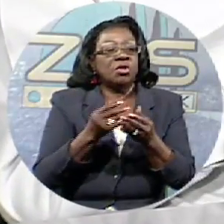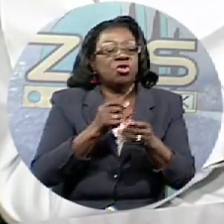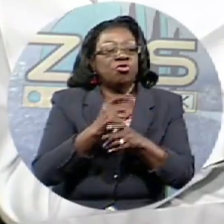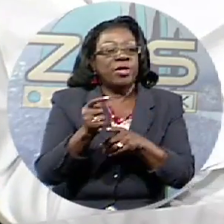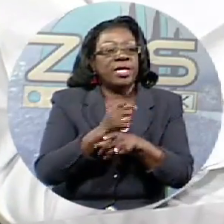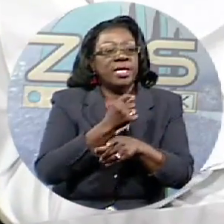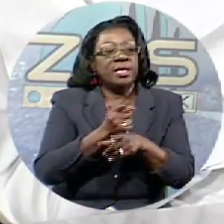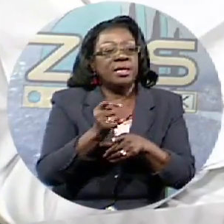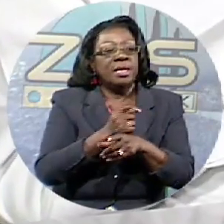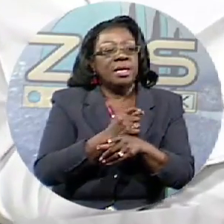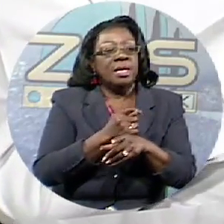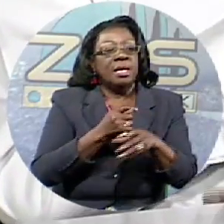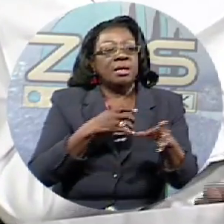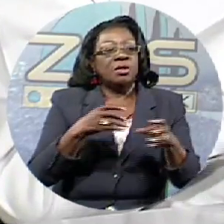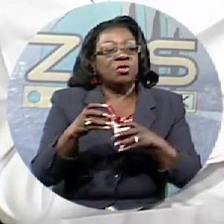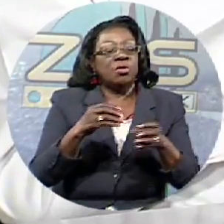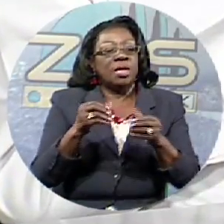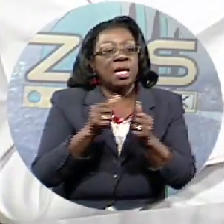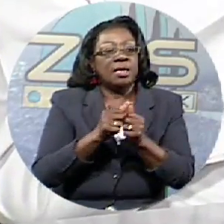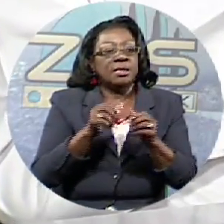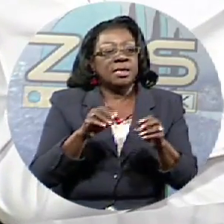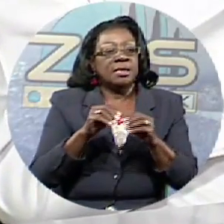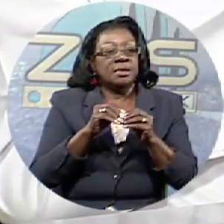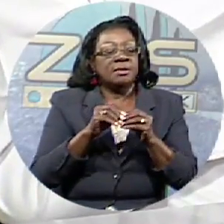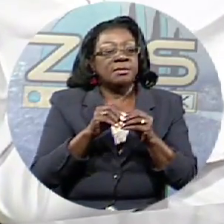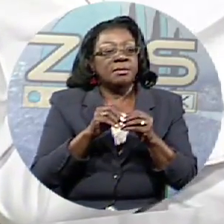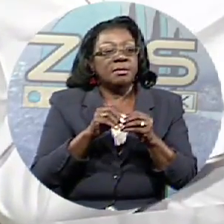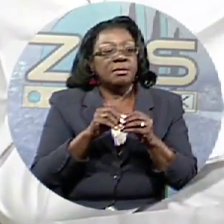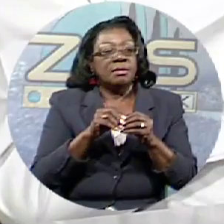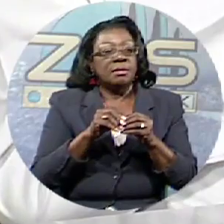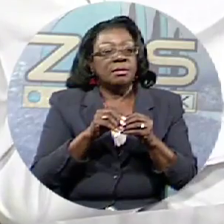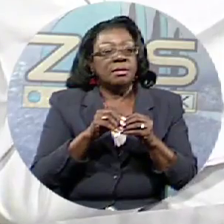safe, controlling access, doing patrols.